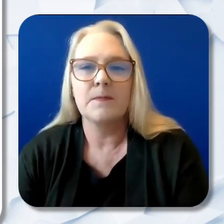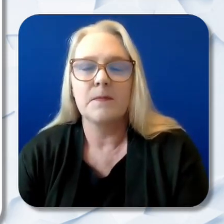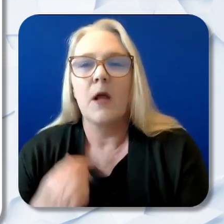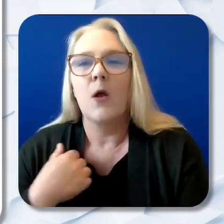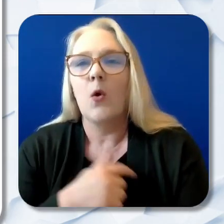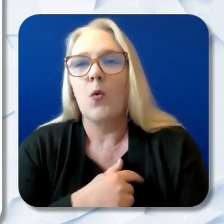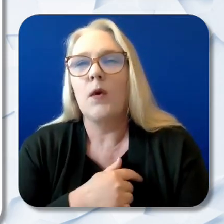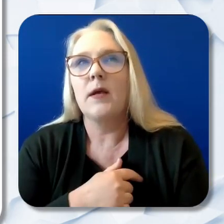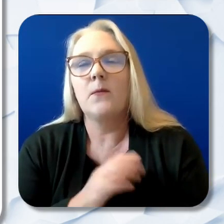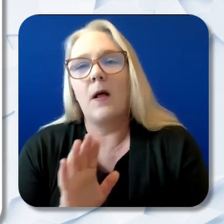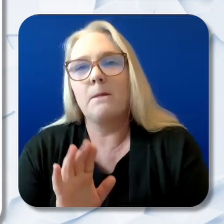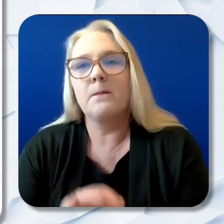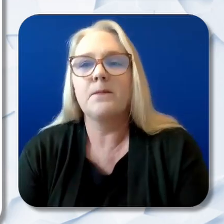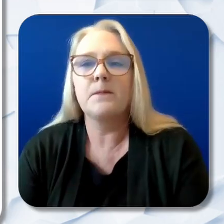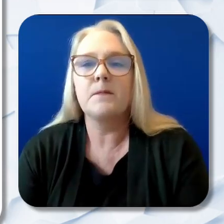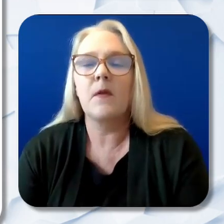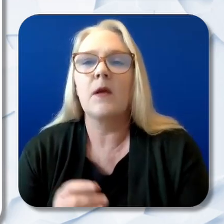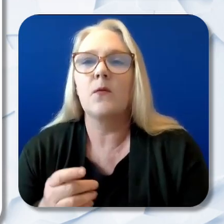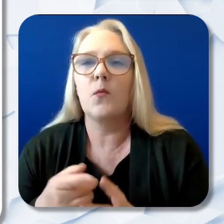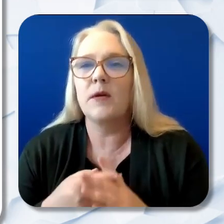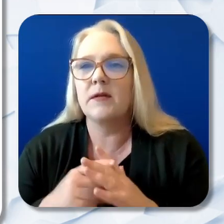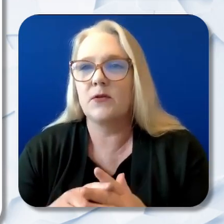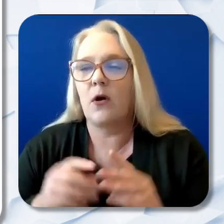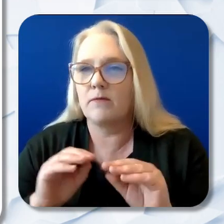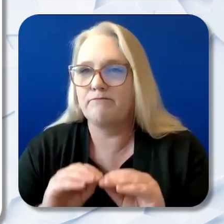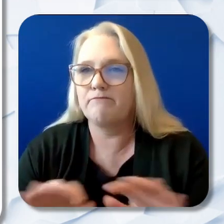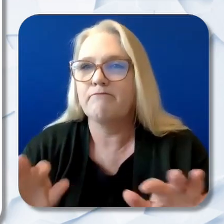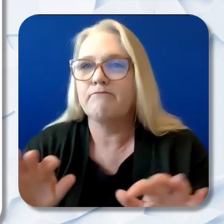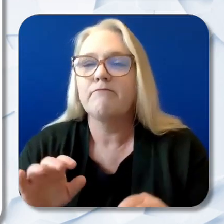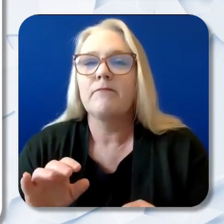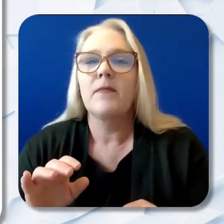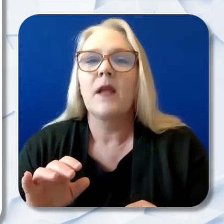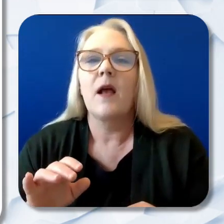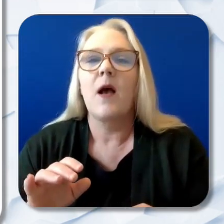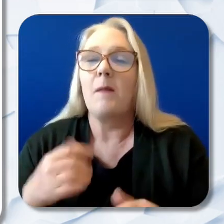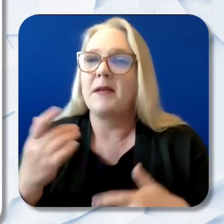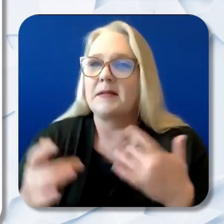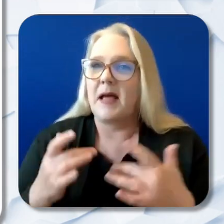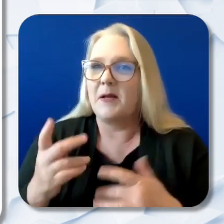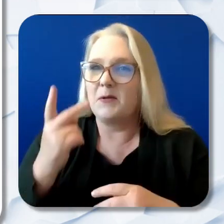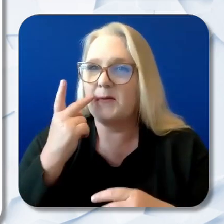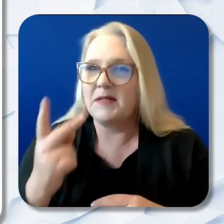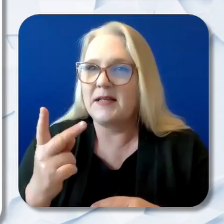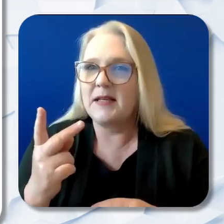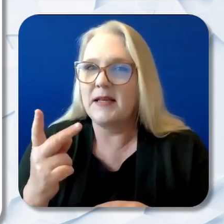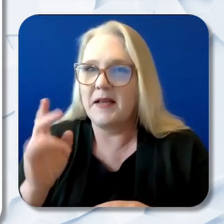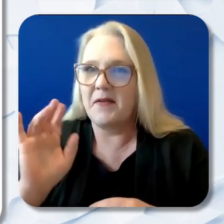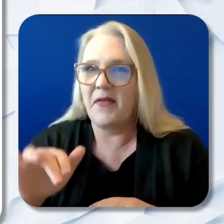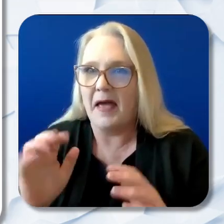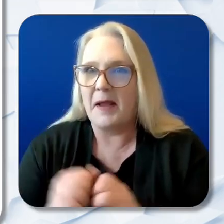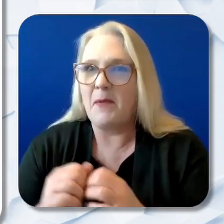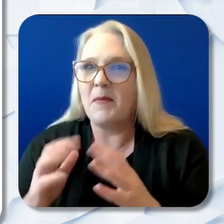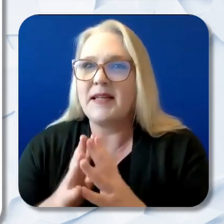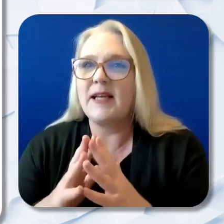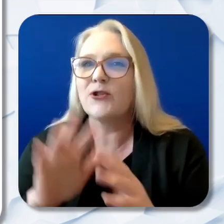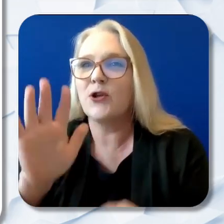we are, and as we're rolling out class implementation, we've been excited to see to see that implementation